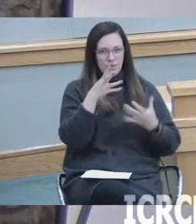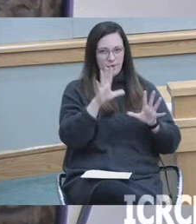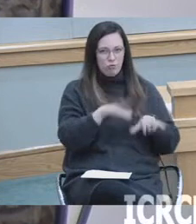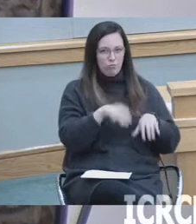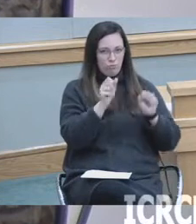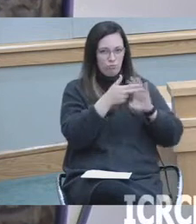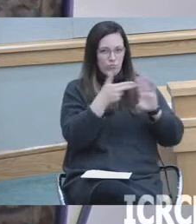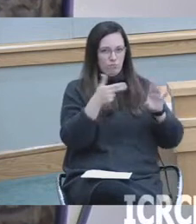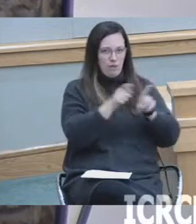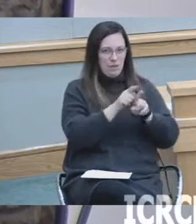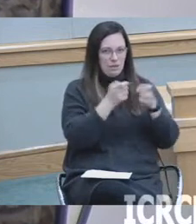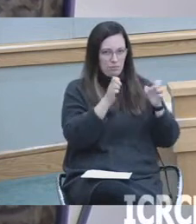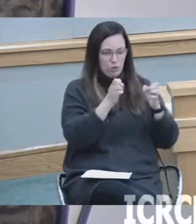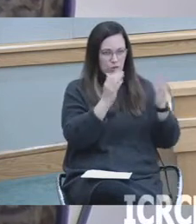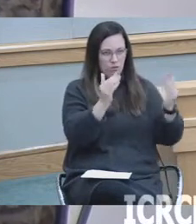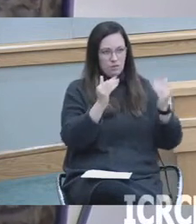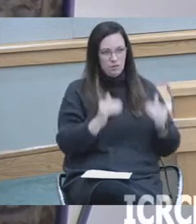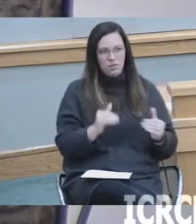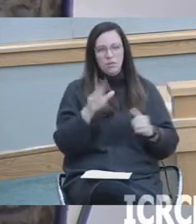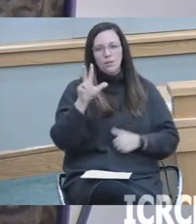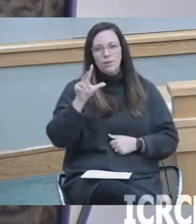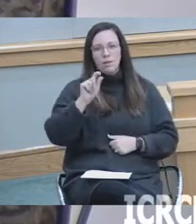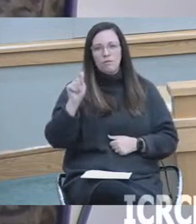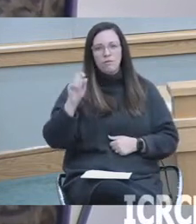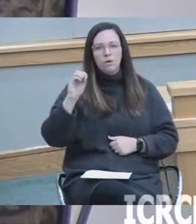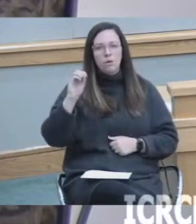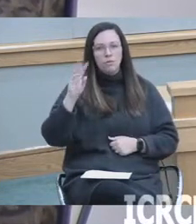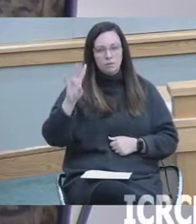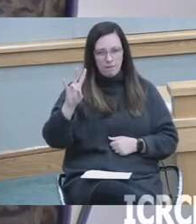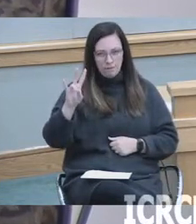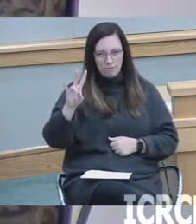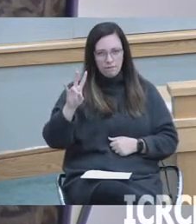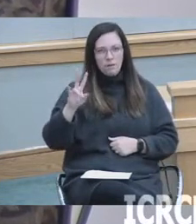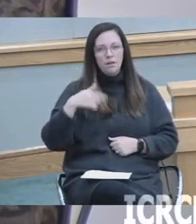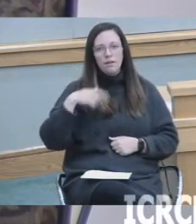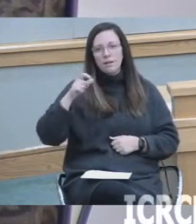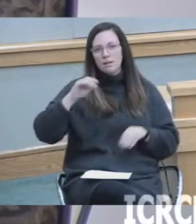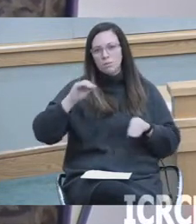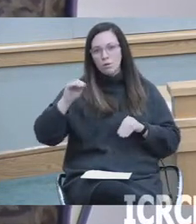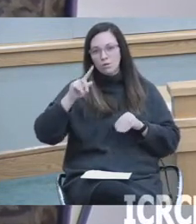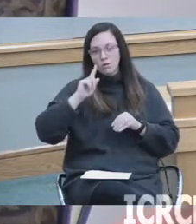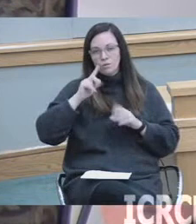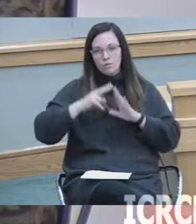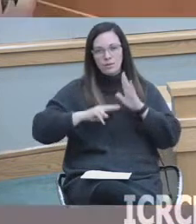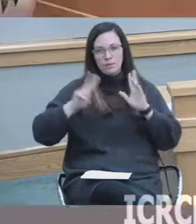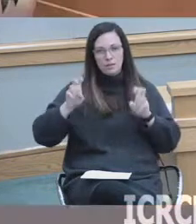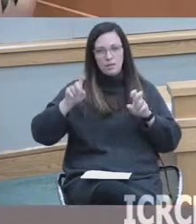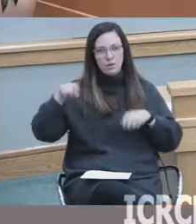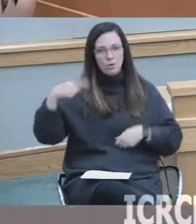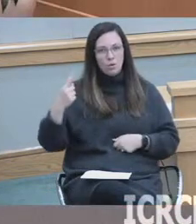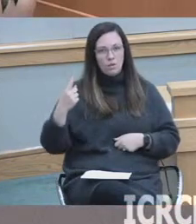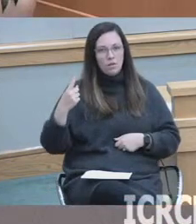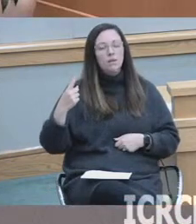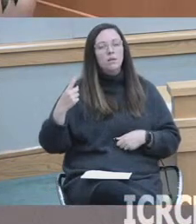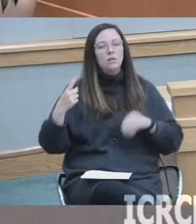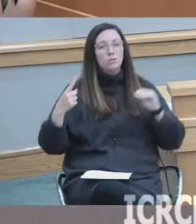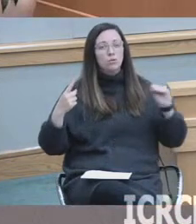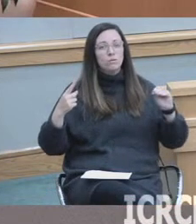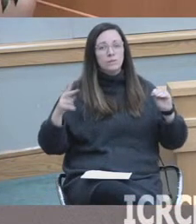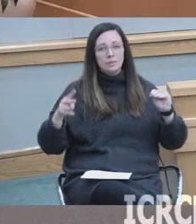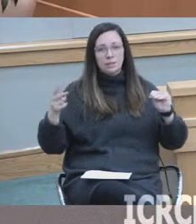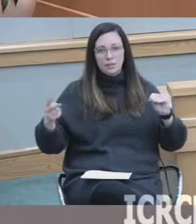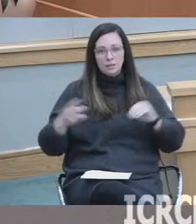an emergency. Next is ordinance 23-07. I need a motion to read it by title only. So moved.